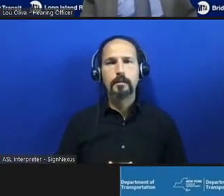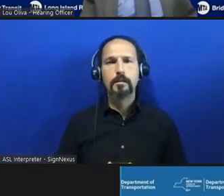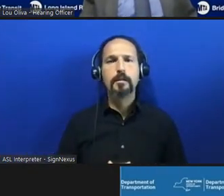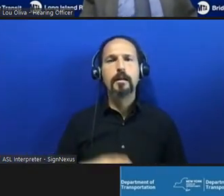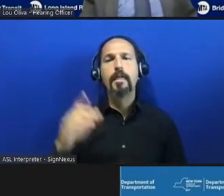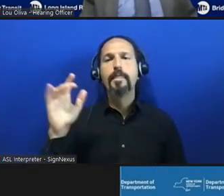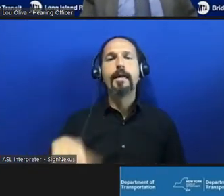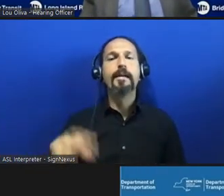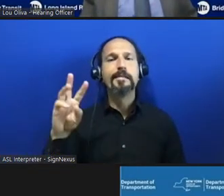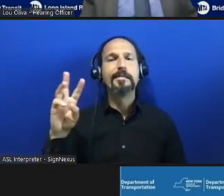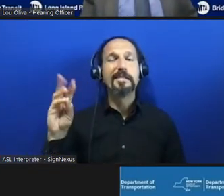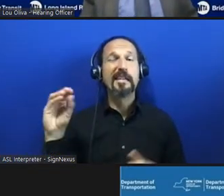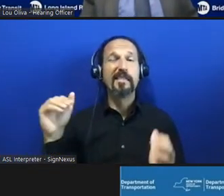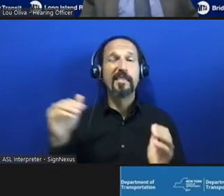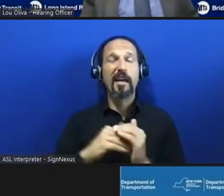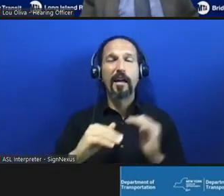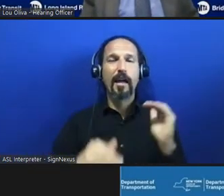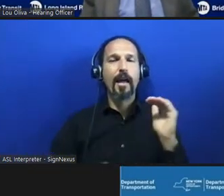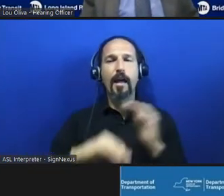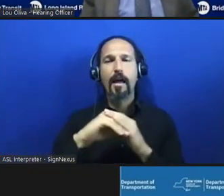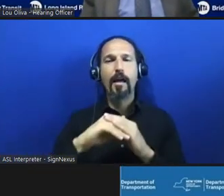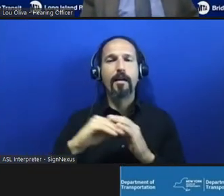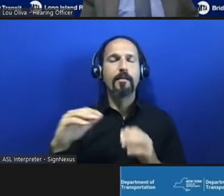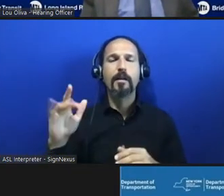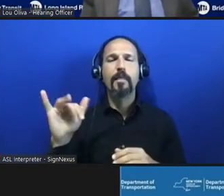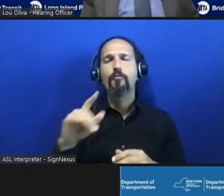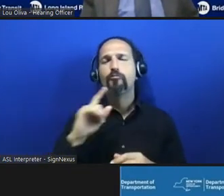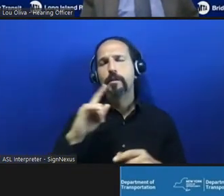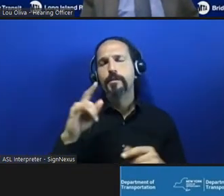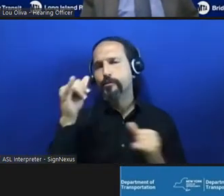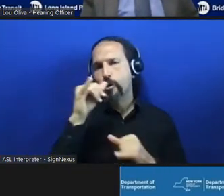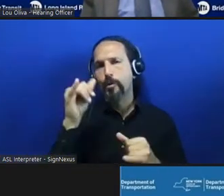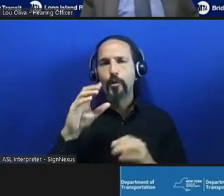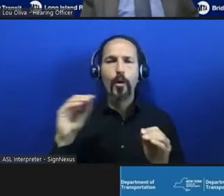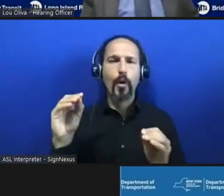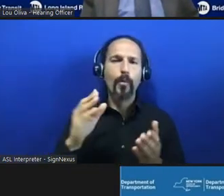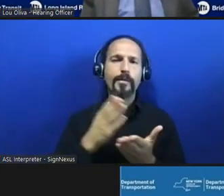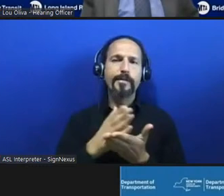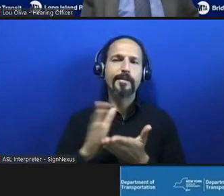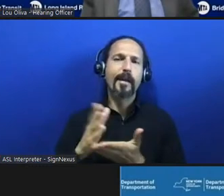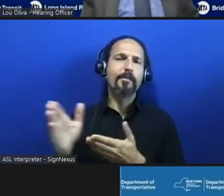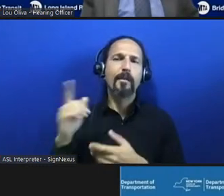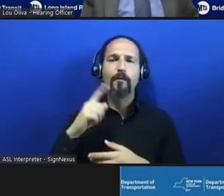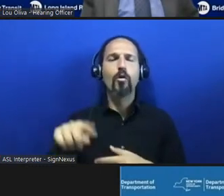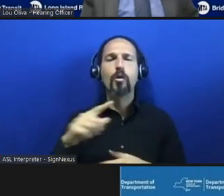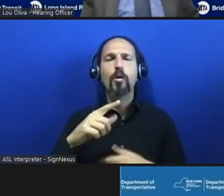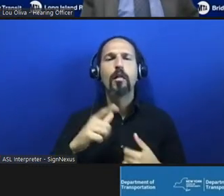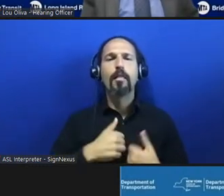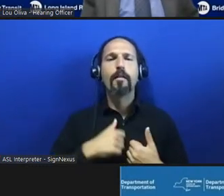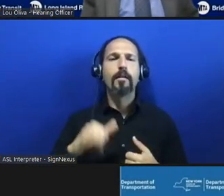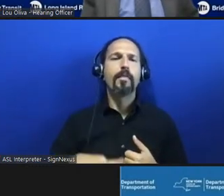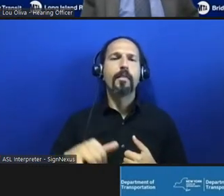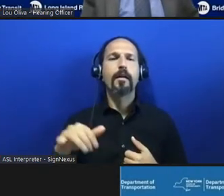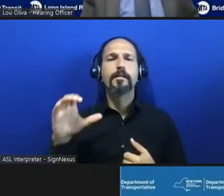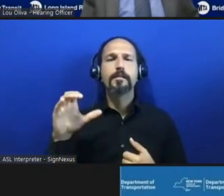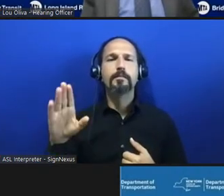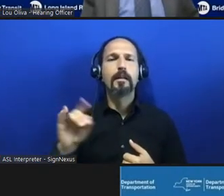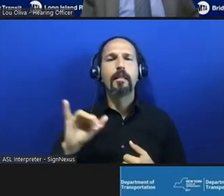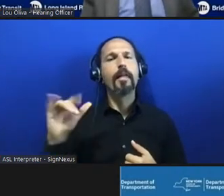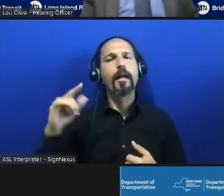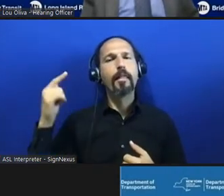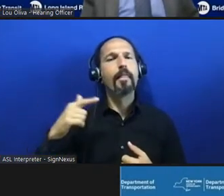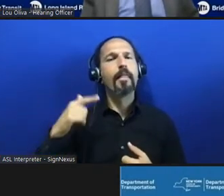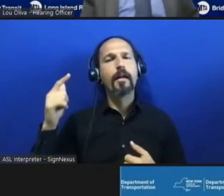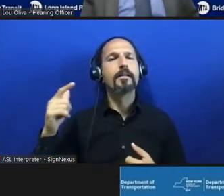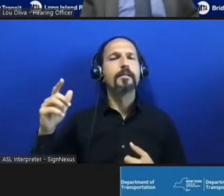the sixty thousand dollar cap is a joke no serious exemptions for those who live in the zone unlike the London central business